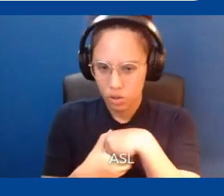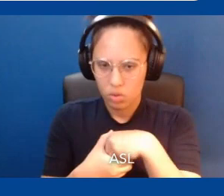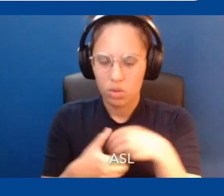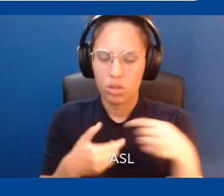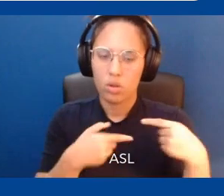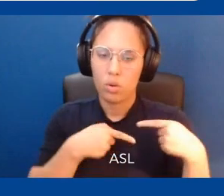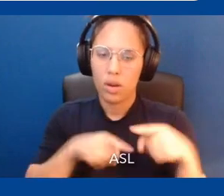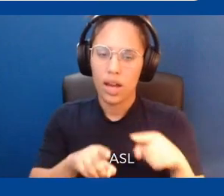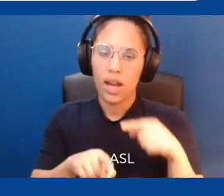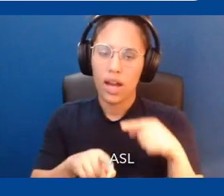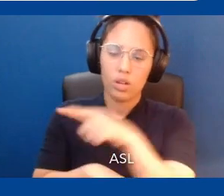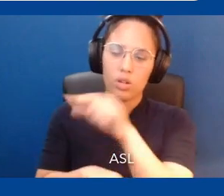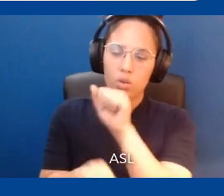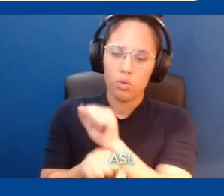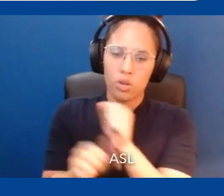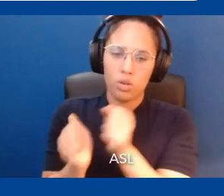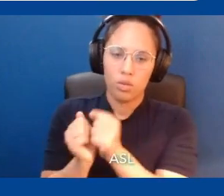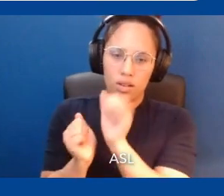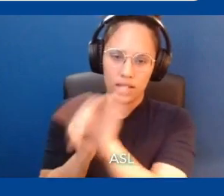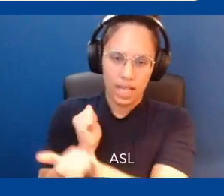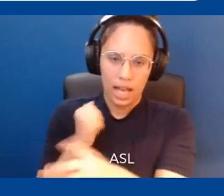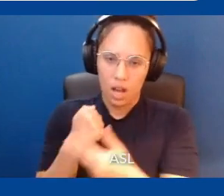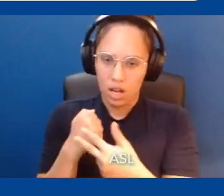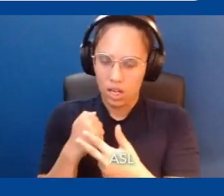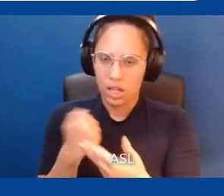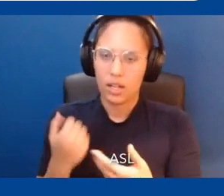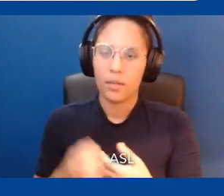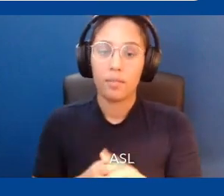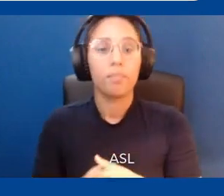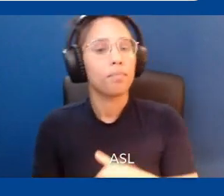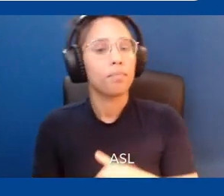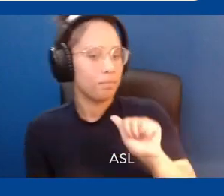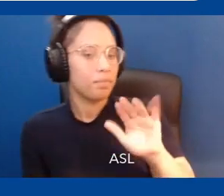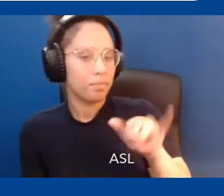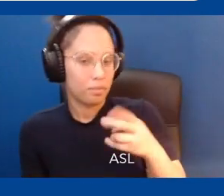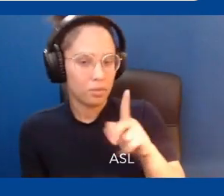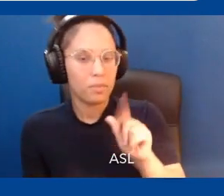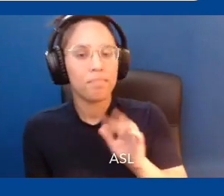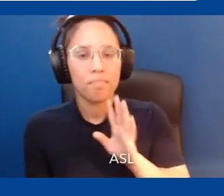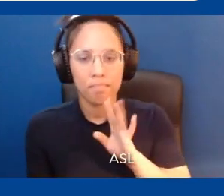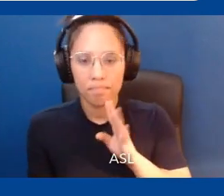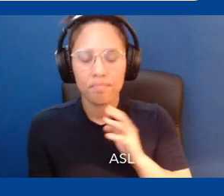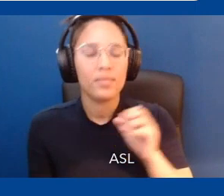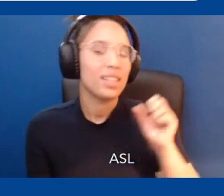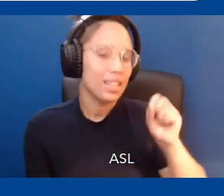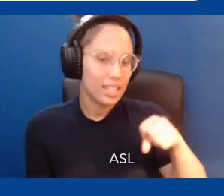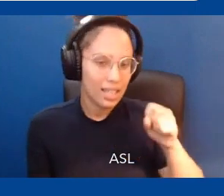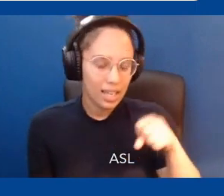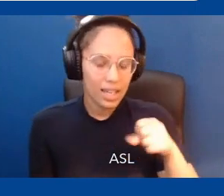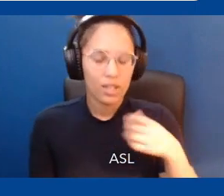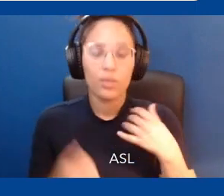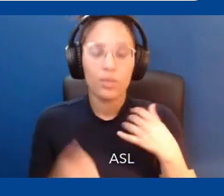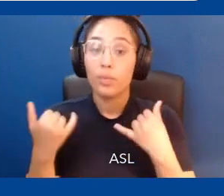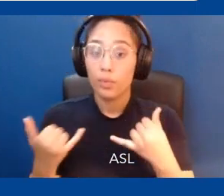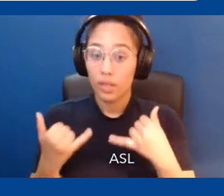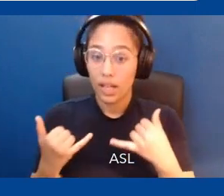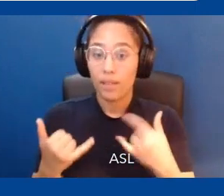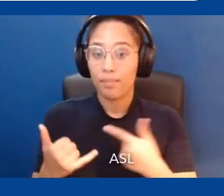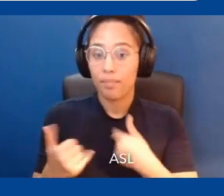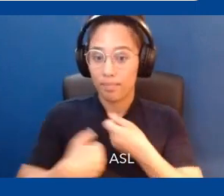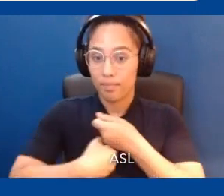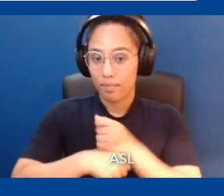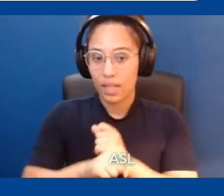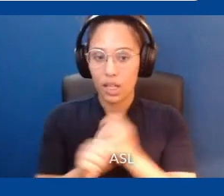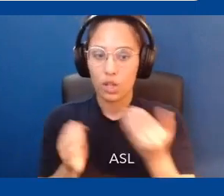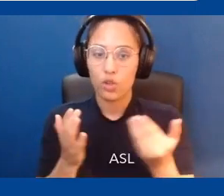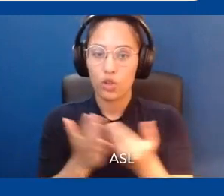archive. Yeah, it's Agustina speaking. Yes, I'm working on a new film.